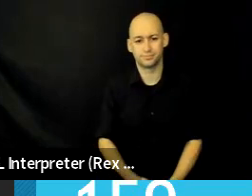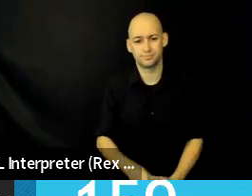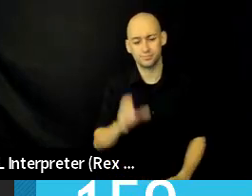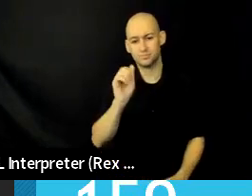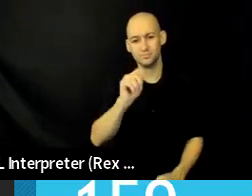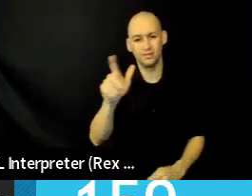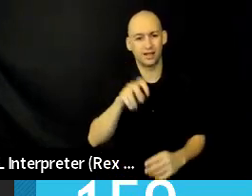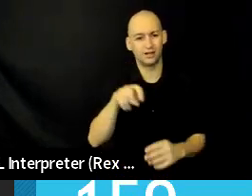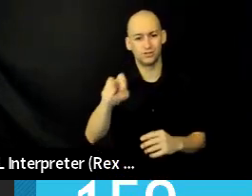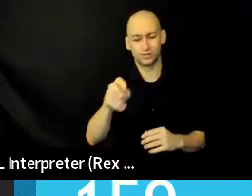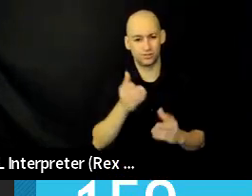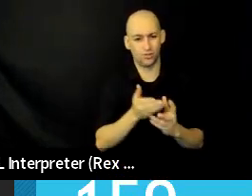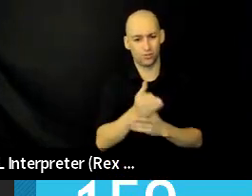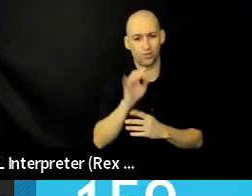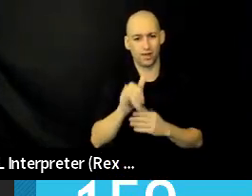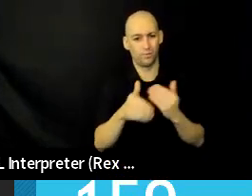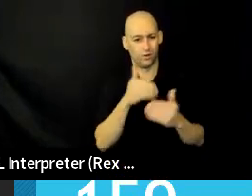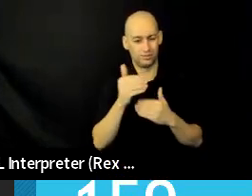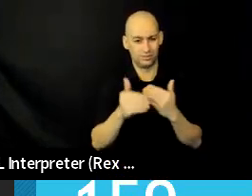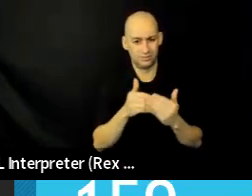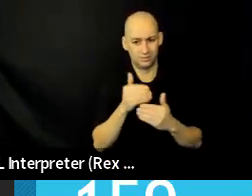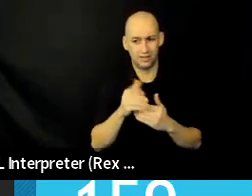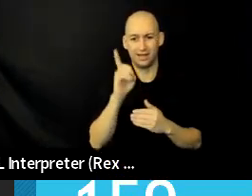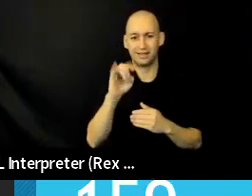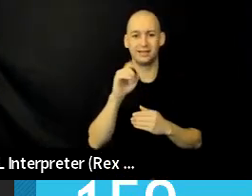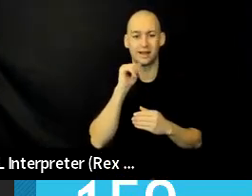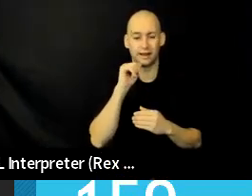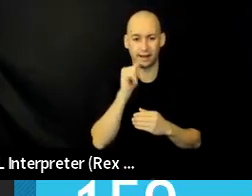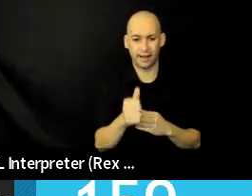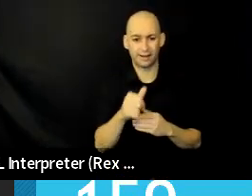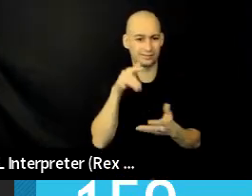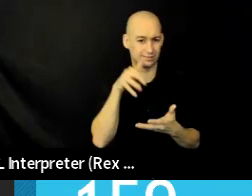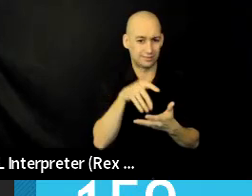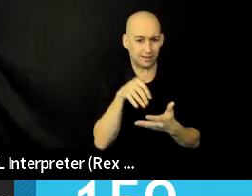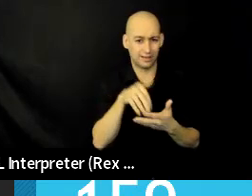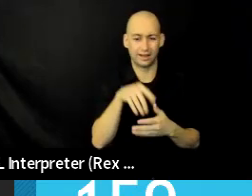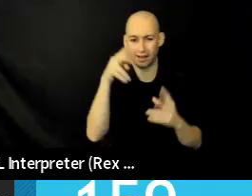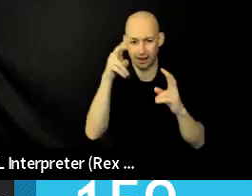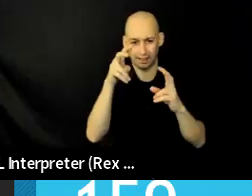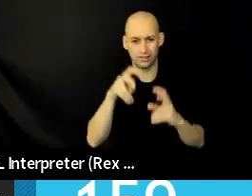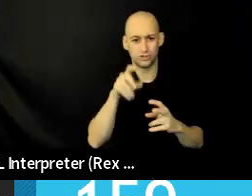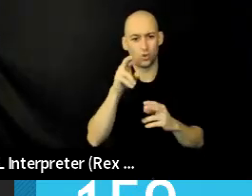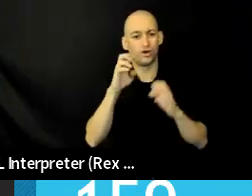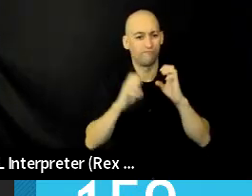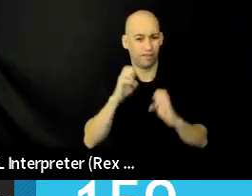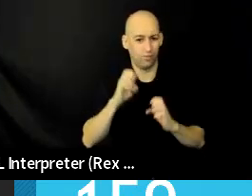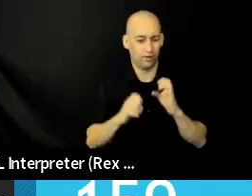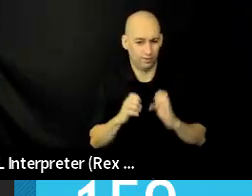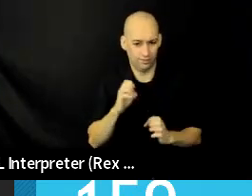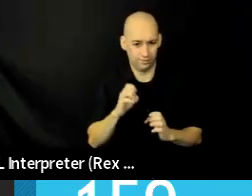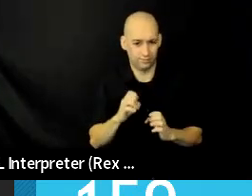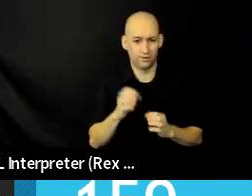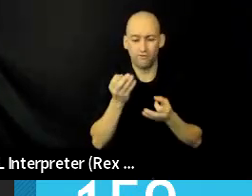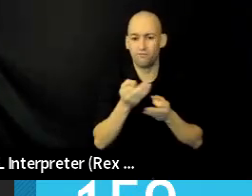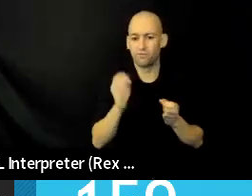Caltrans, in the course of this process, did not study, analyze, or evaluate a